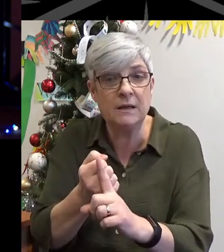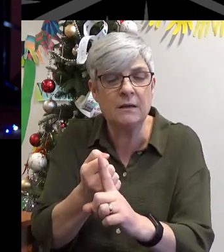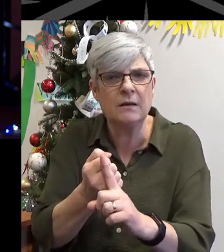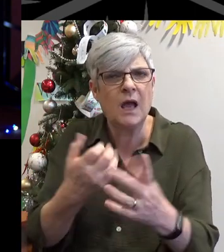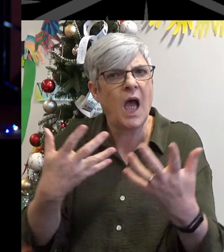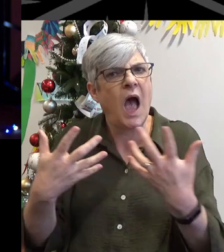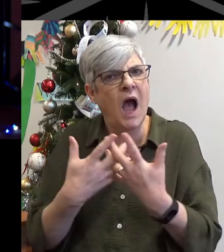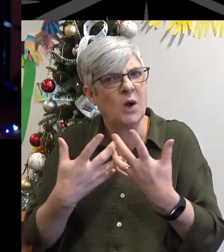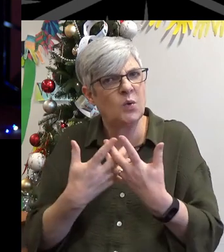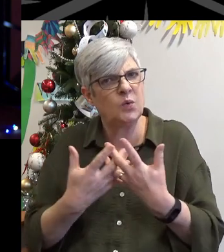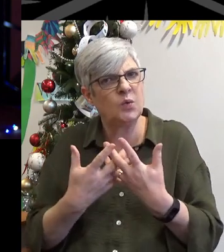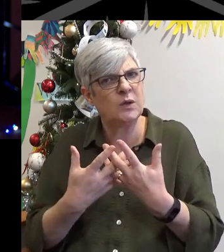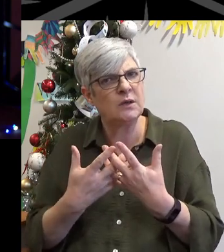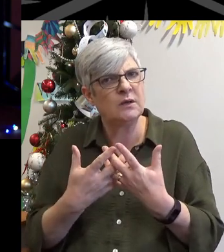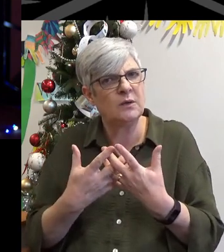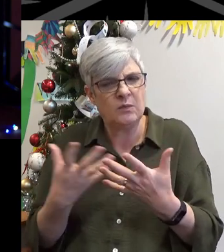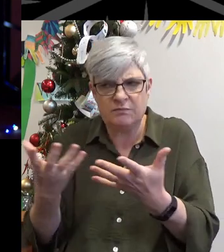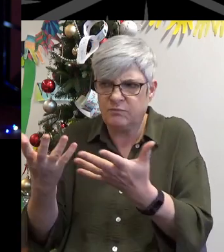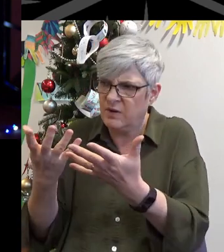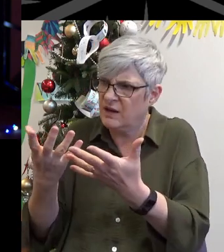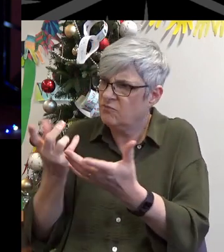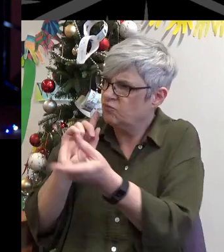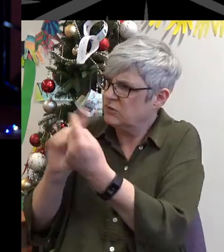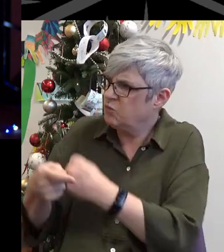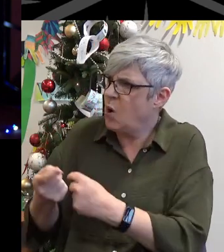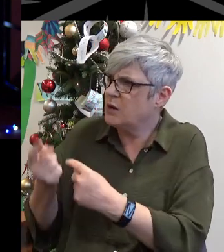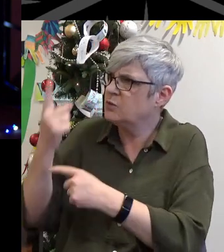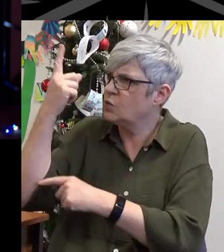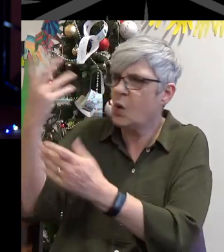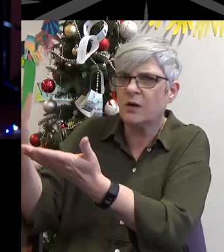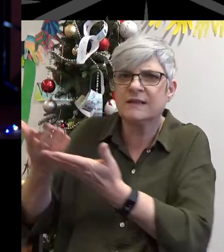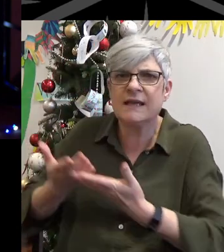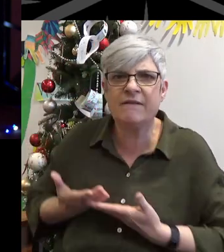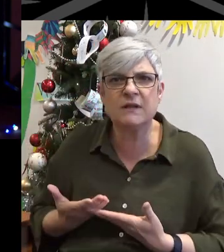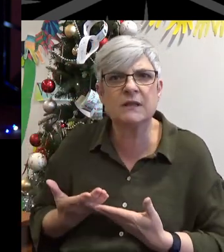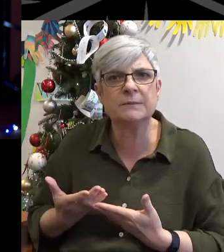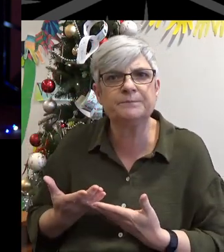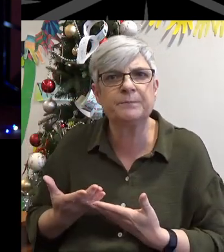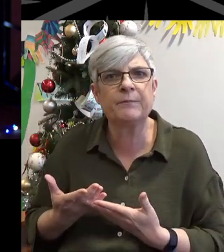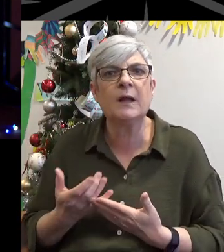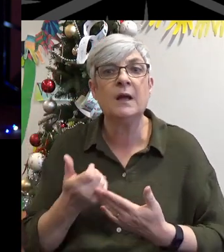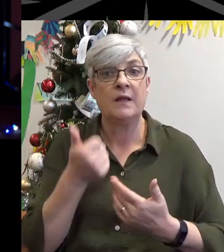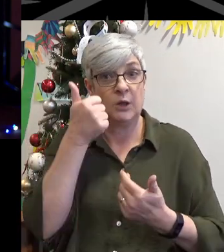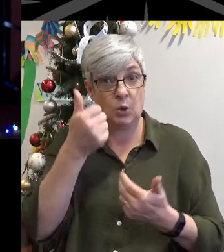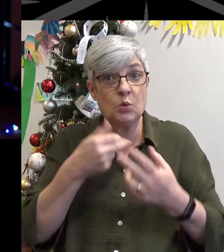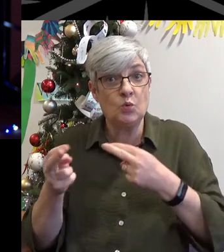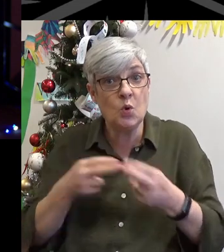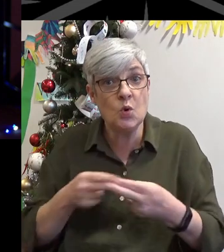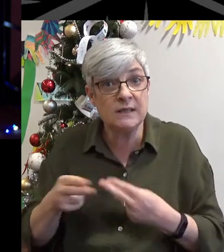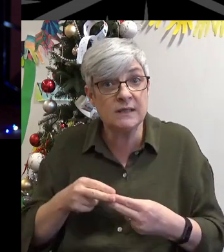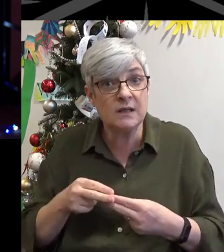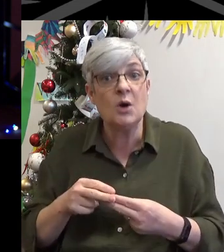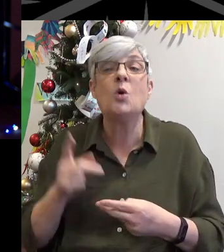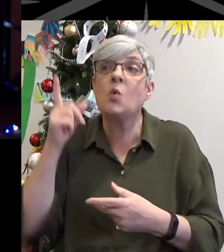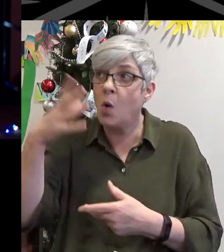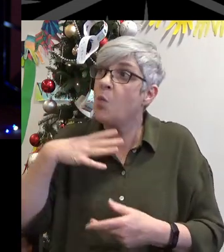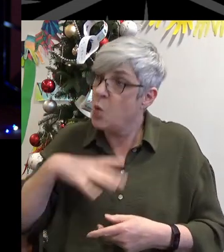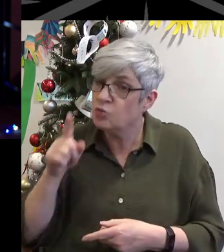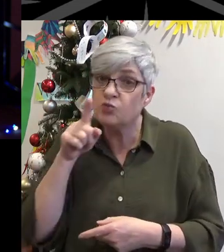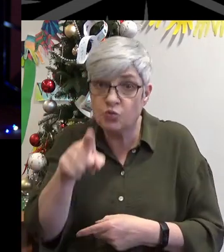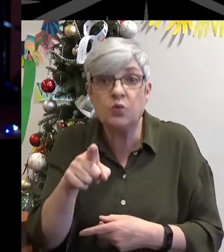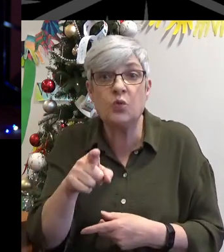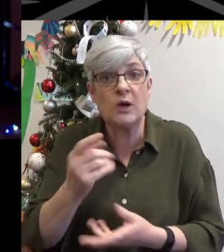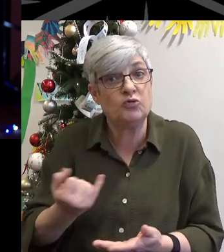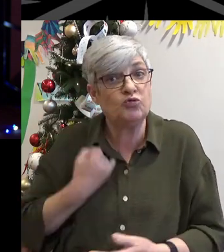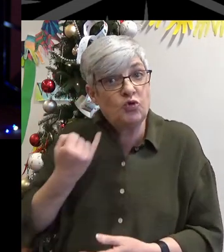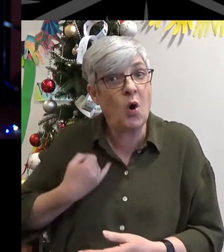how do we get the most out of God's gift? And the Christmas good news is that God really wants you to enjoy his gift, to have